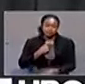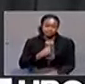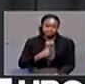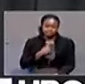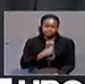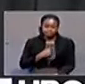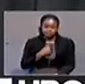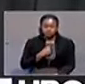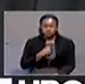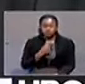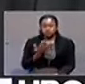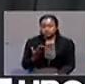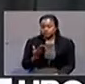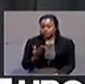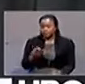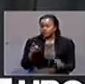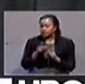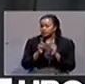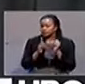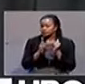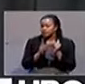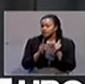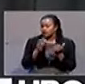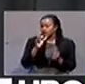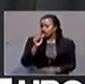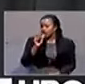diocese of,